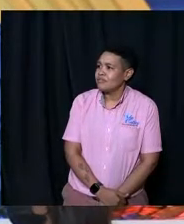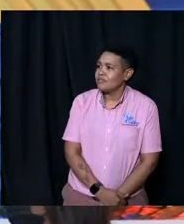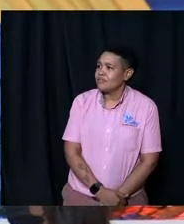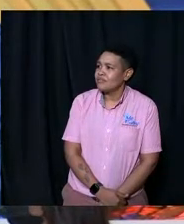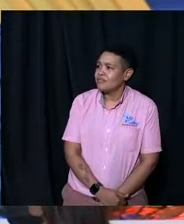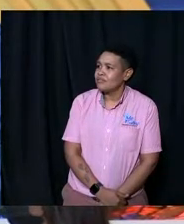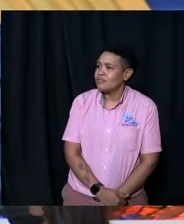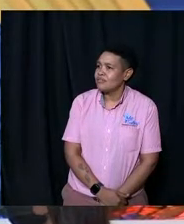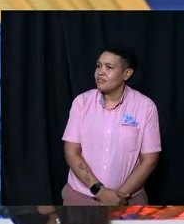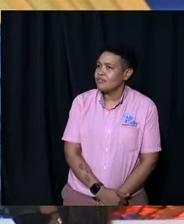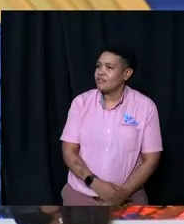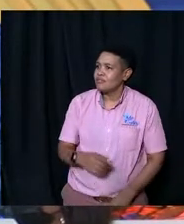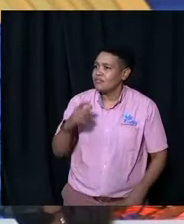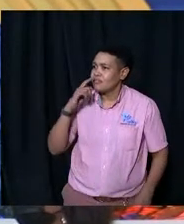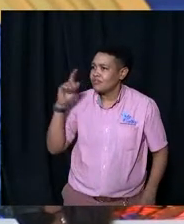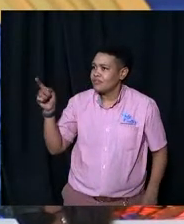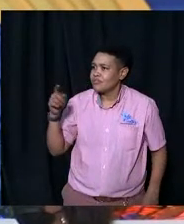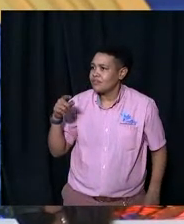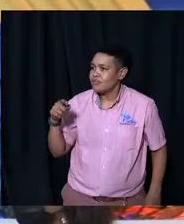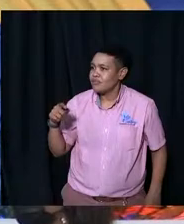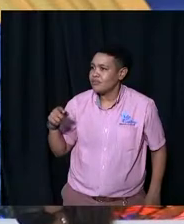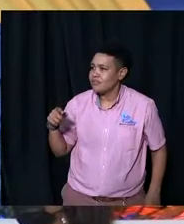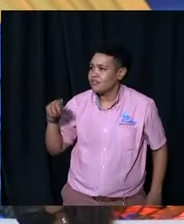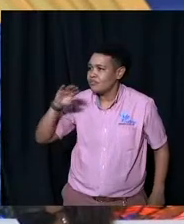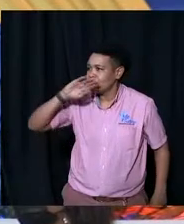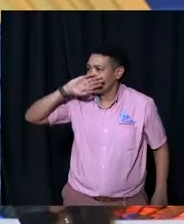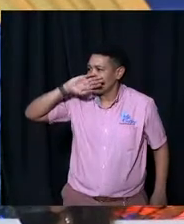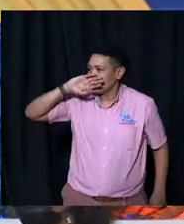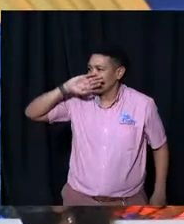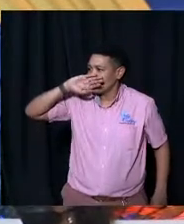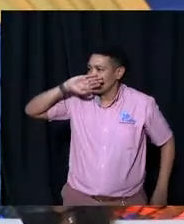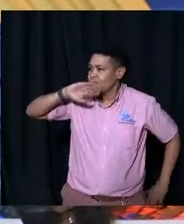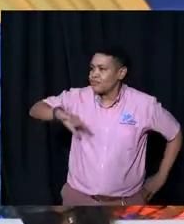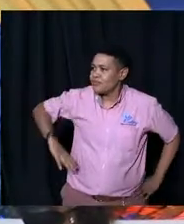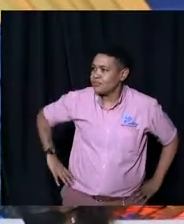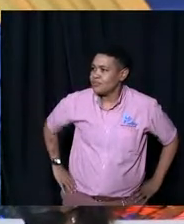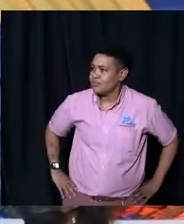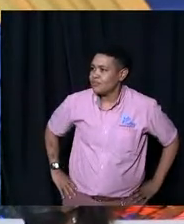No, I'm coming over there too fast. Sure.